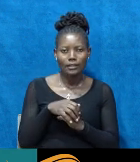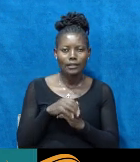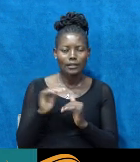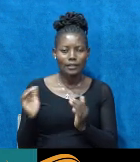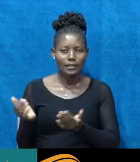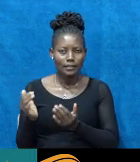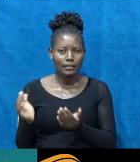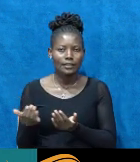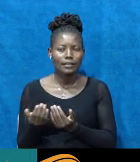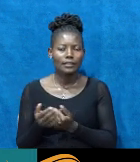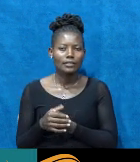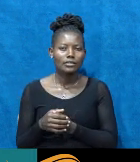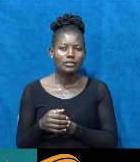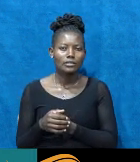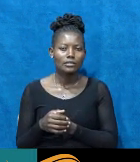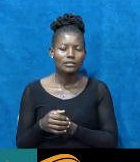less